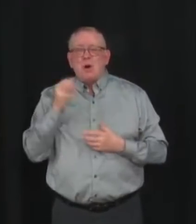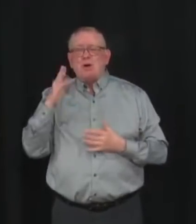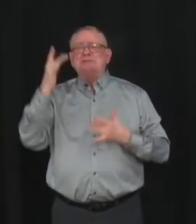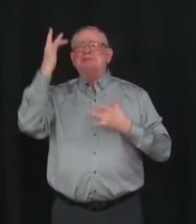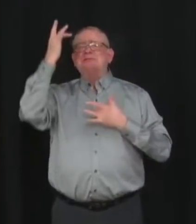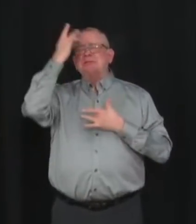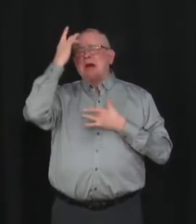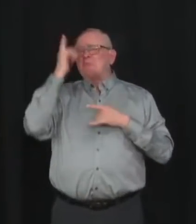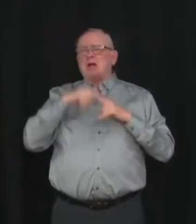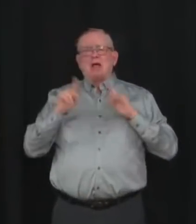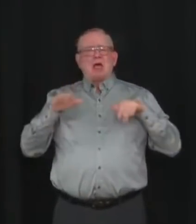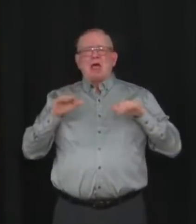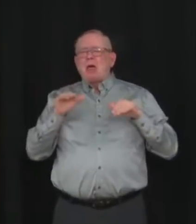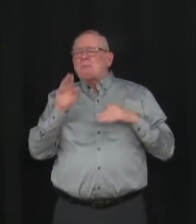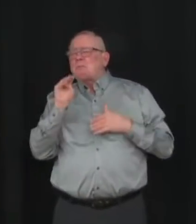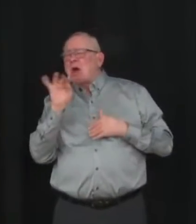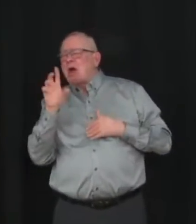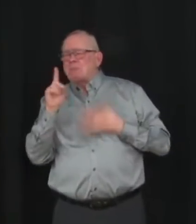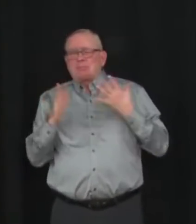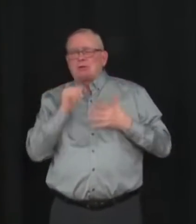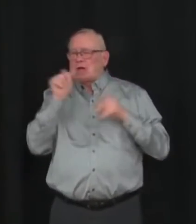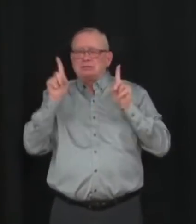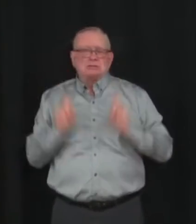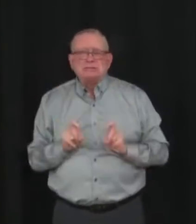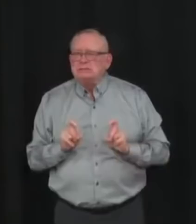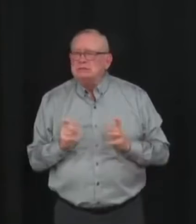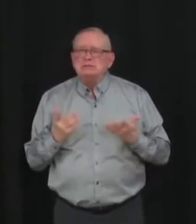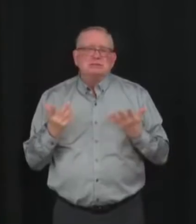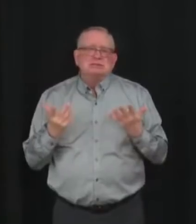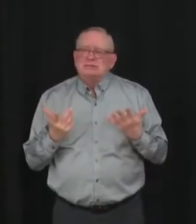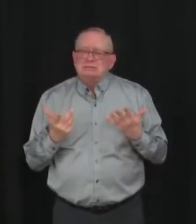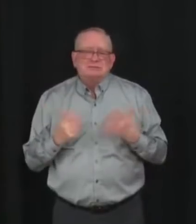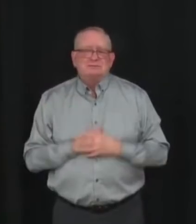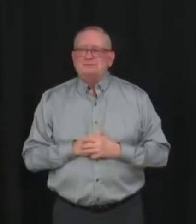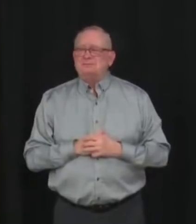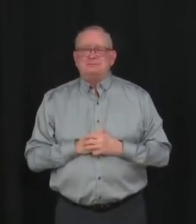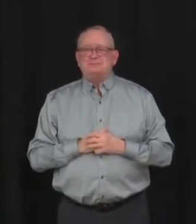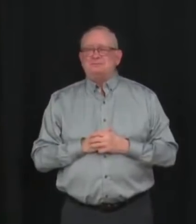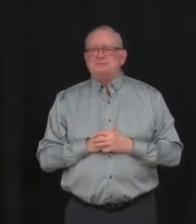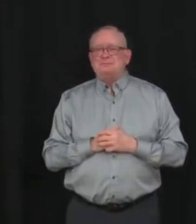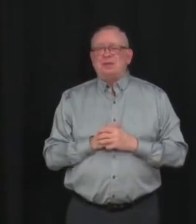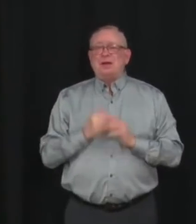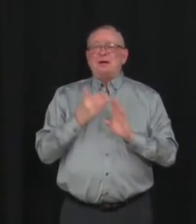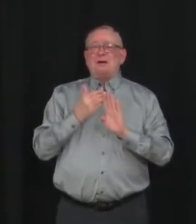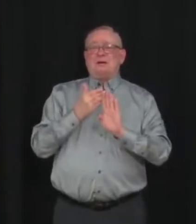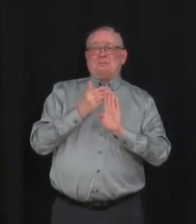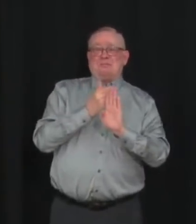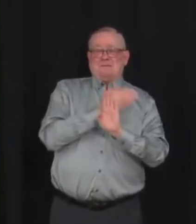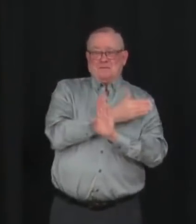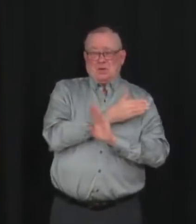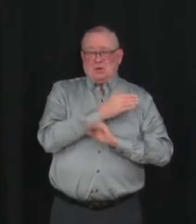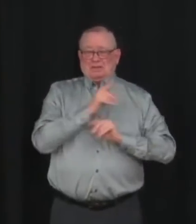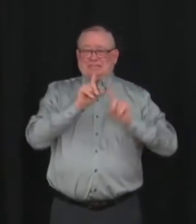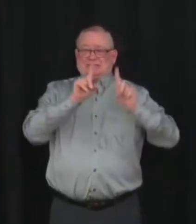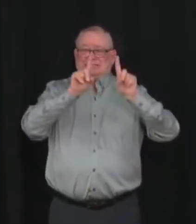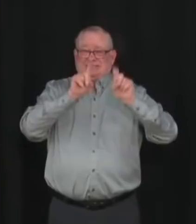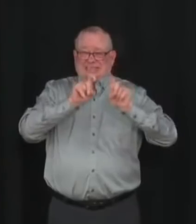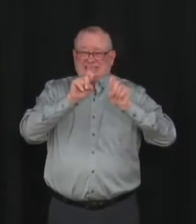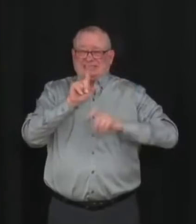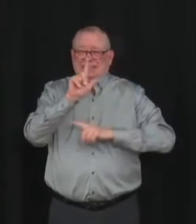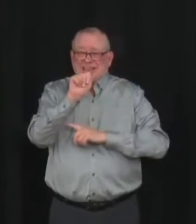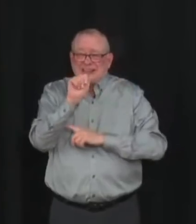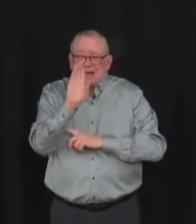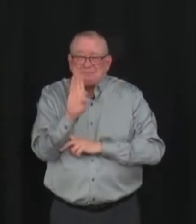testing program captured about 1 in 4 cases of COVID-19. In the 4th wave, that changed to about 1 in